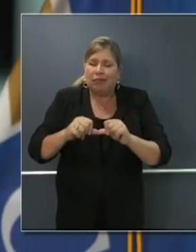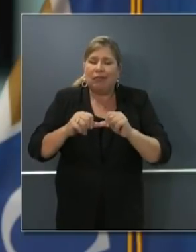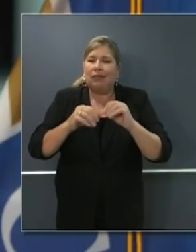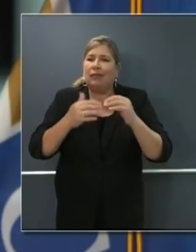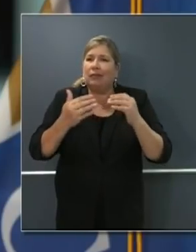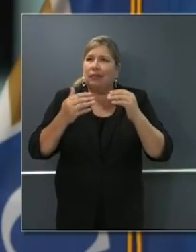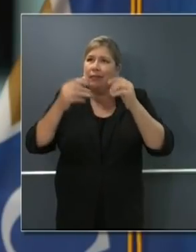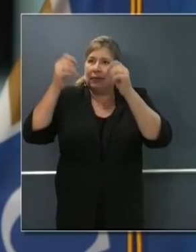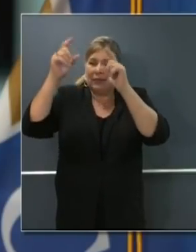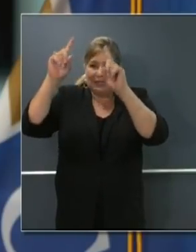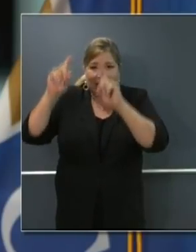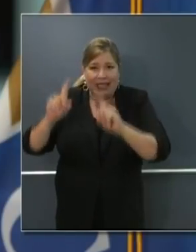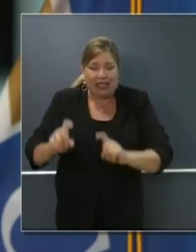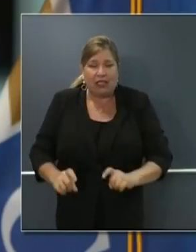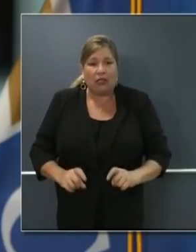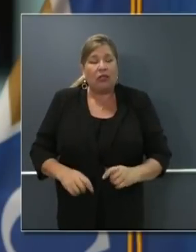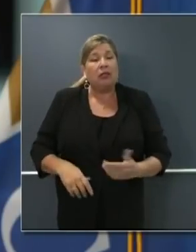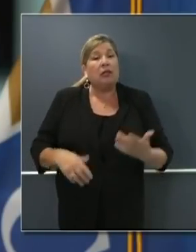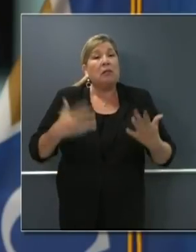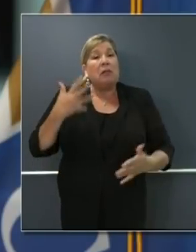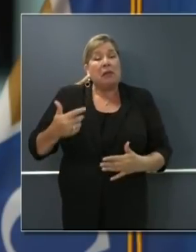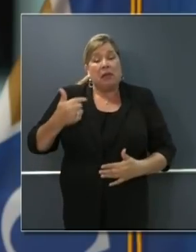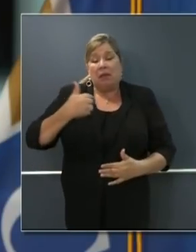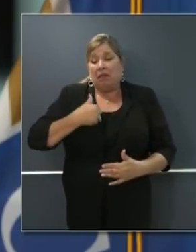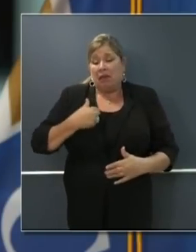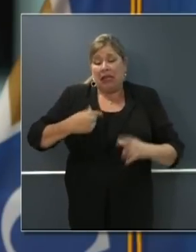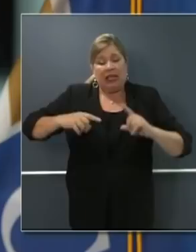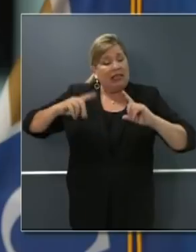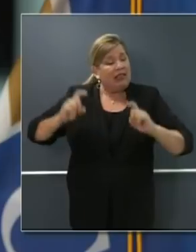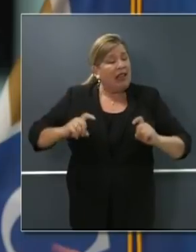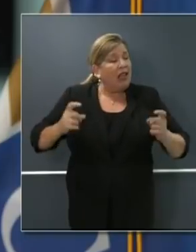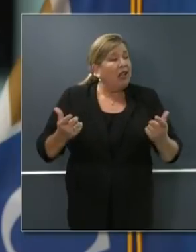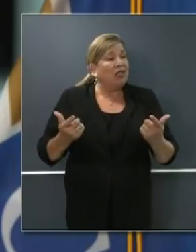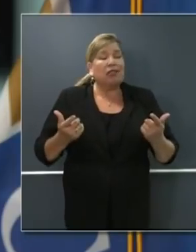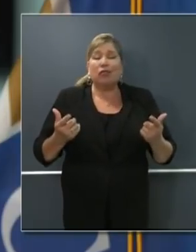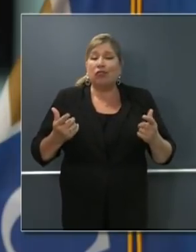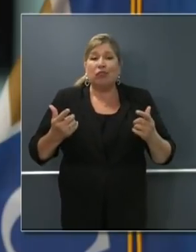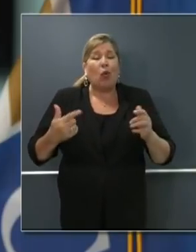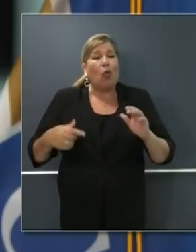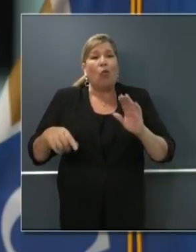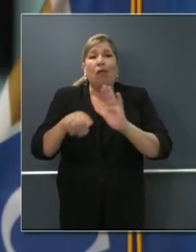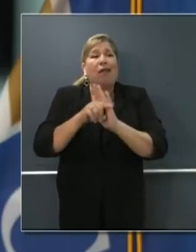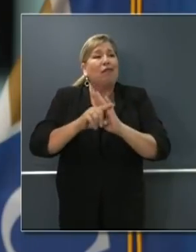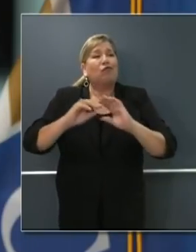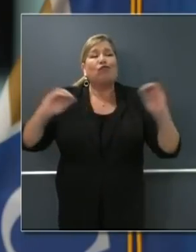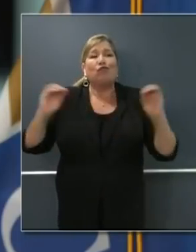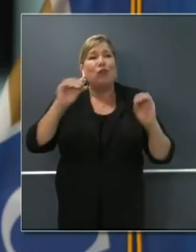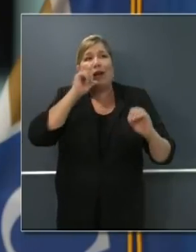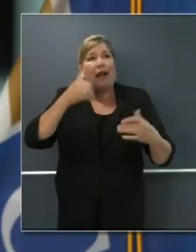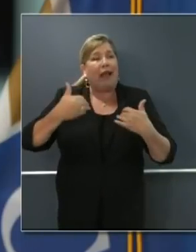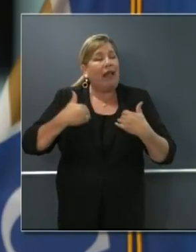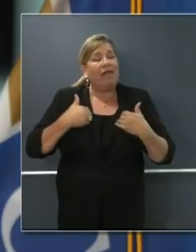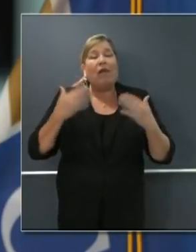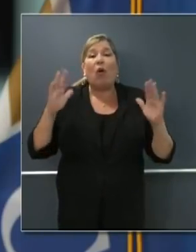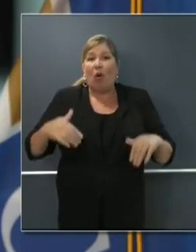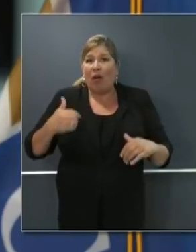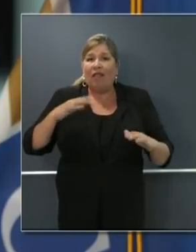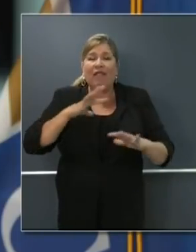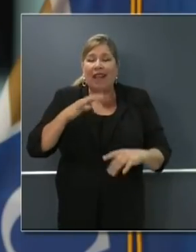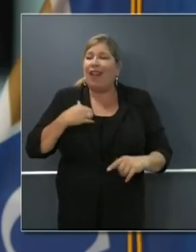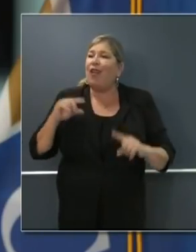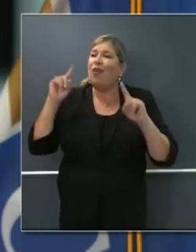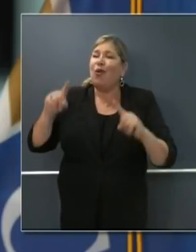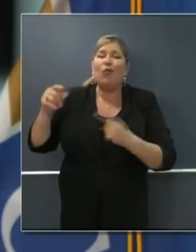it. You may be tested negative, and then you rush outside, hey, I'm fine, and then you want to start hanging out with all your